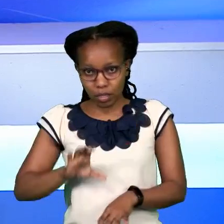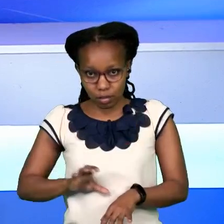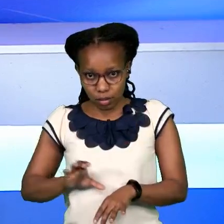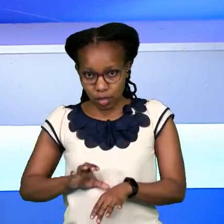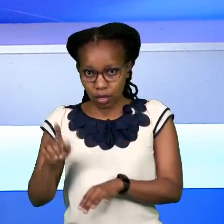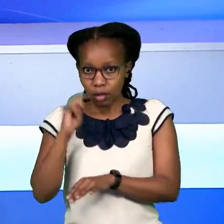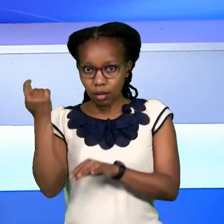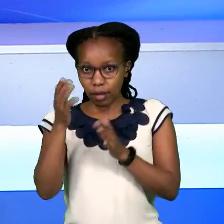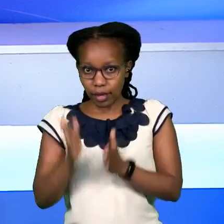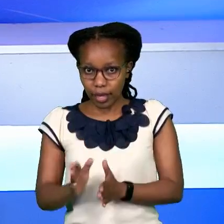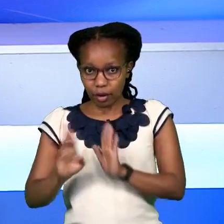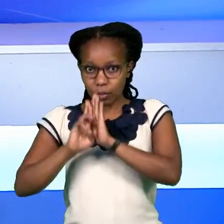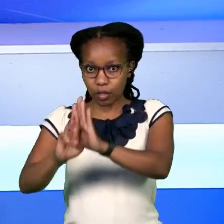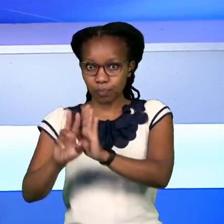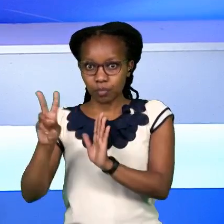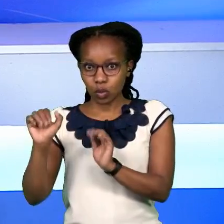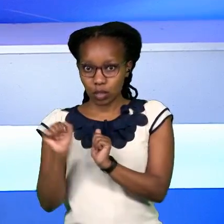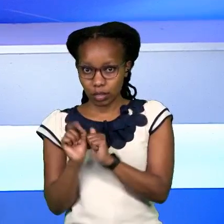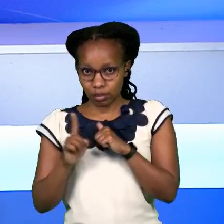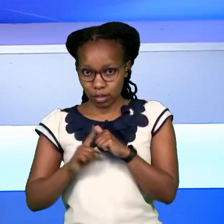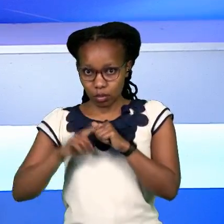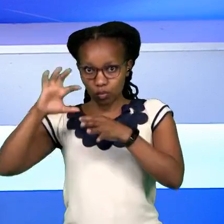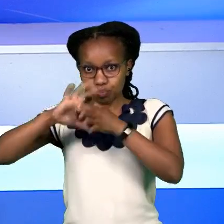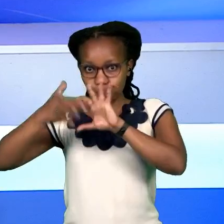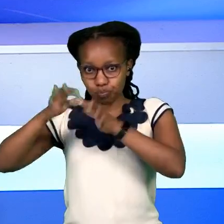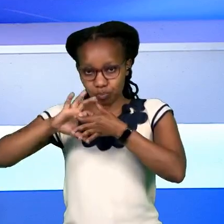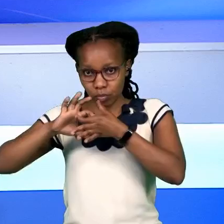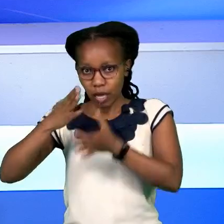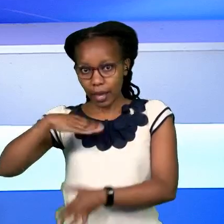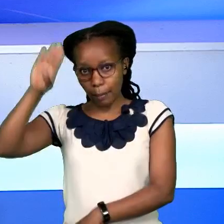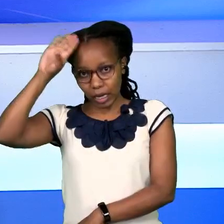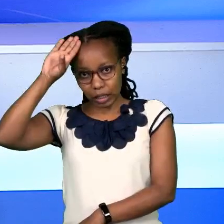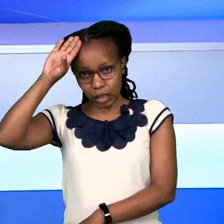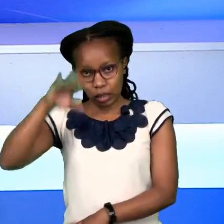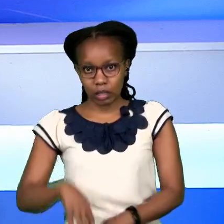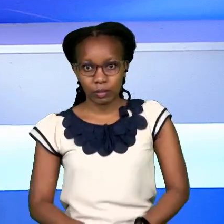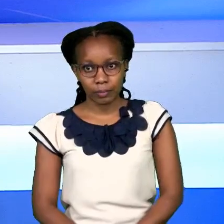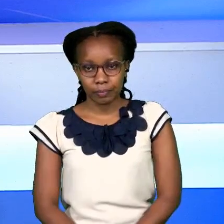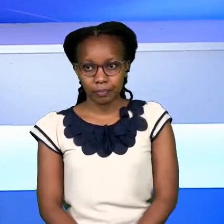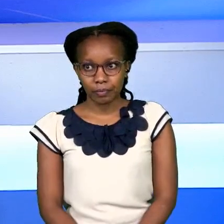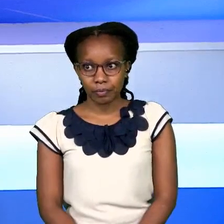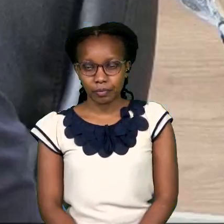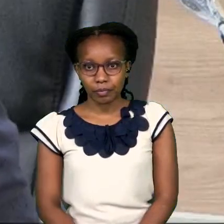of Kenyan representatives at the 2016 Olympic Games in Rio de Janeiro, Brazil.